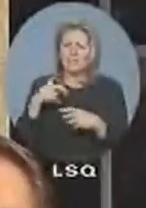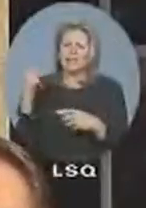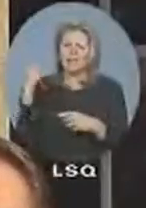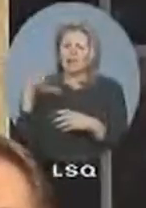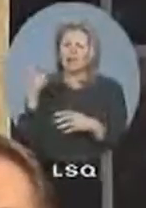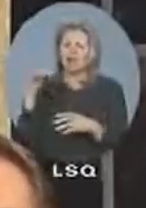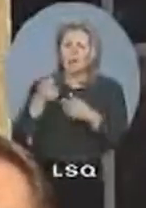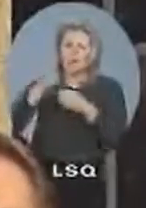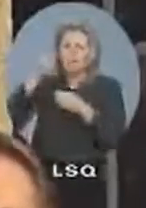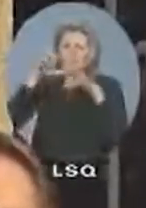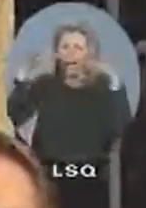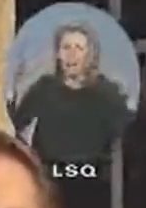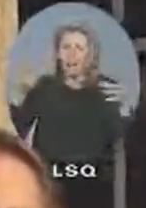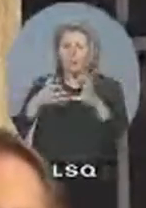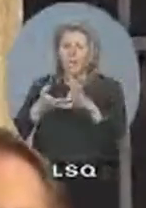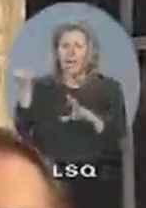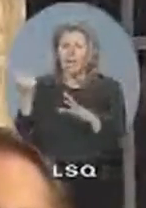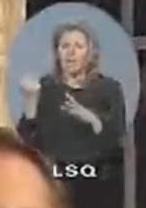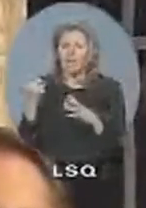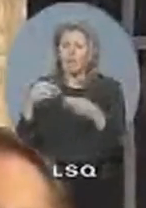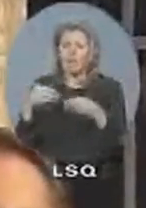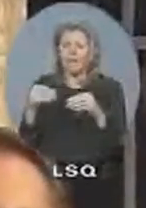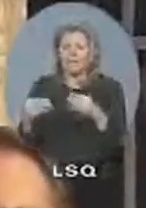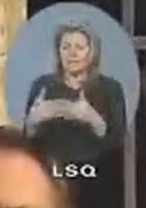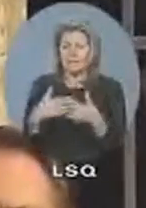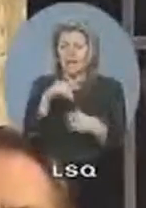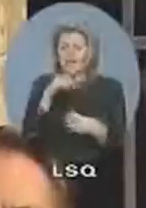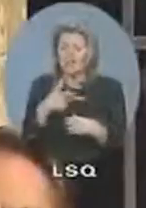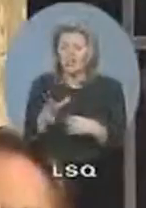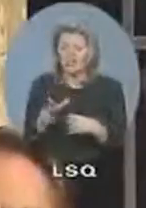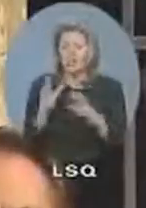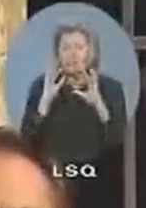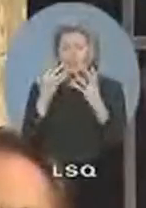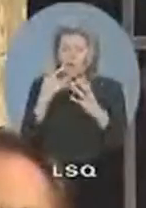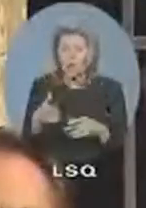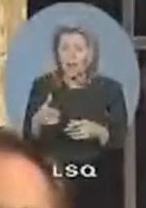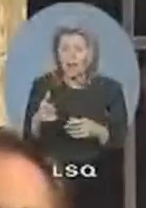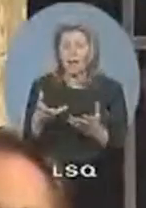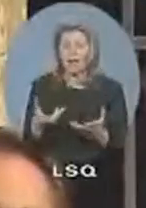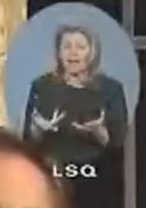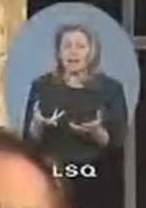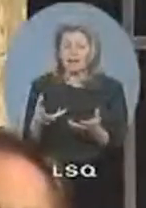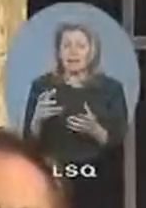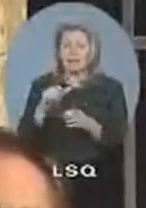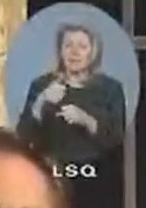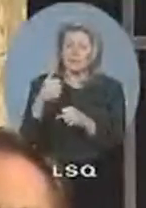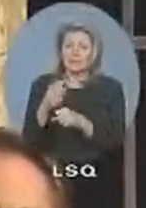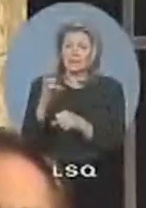urgent matter, and a government-sponsored recall website isn't going to fix the problem. Will the minister make companies